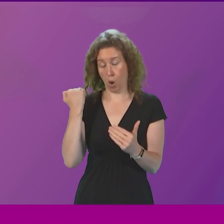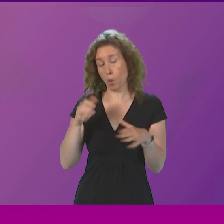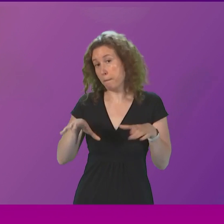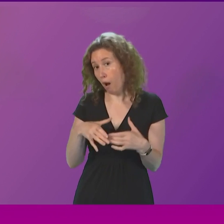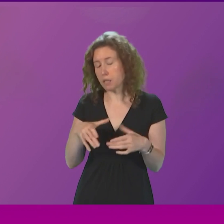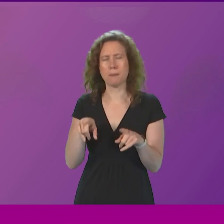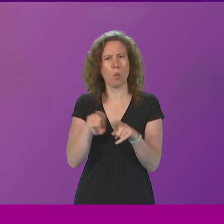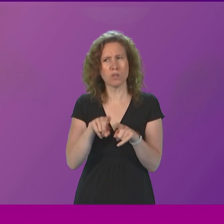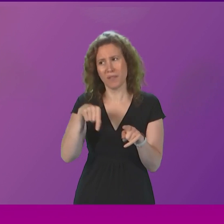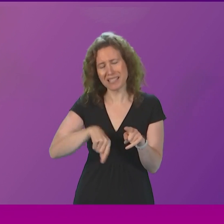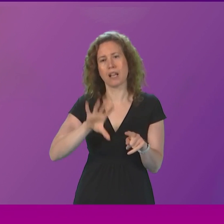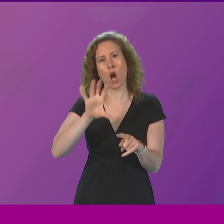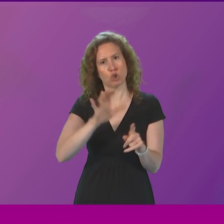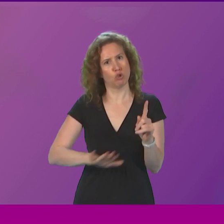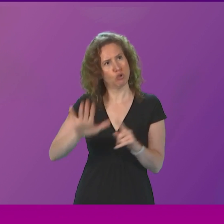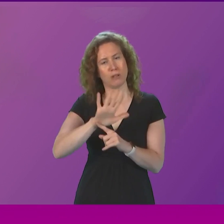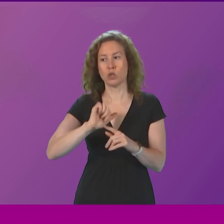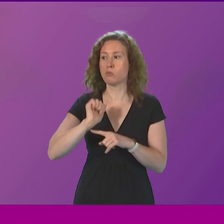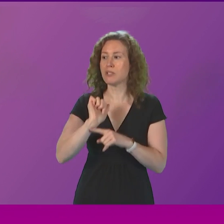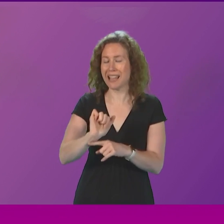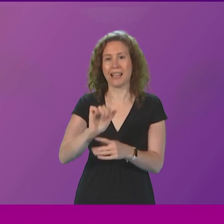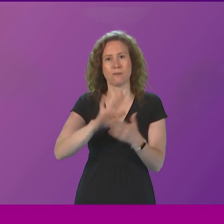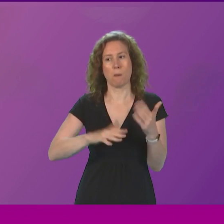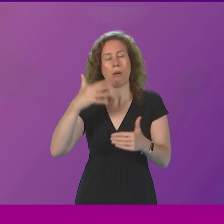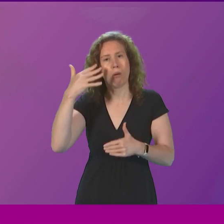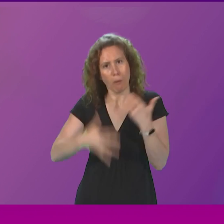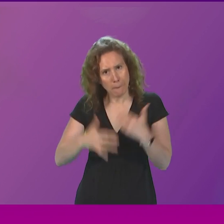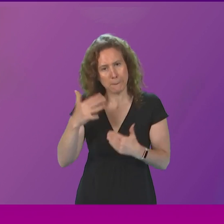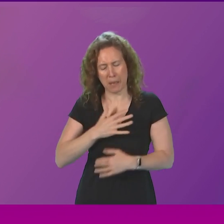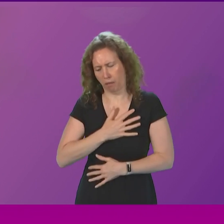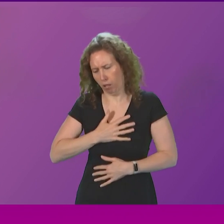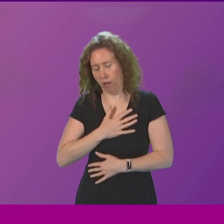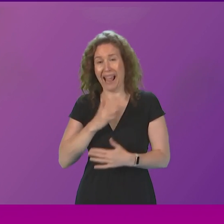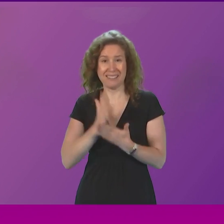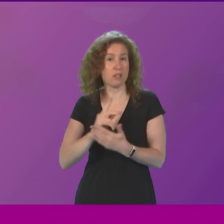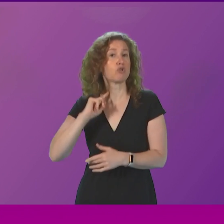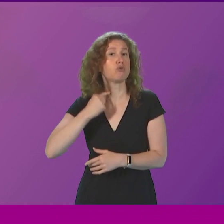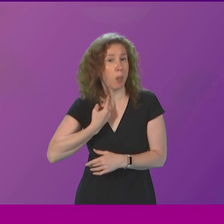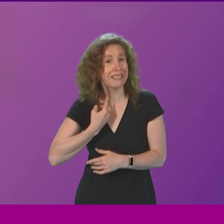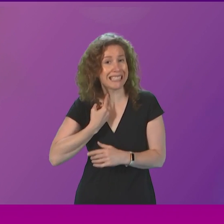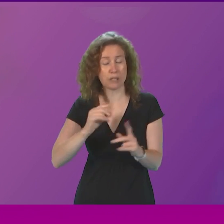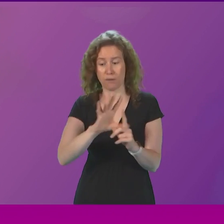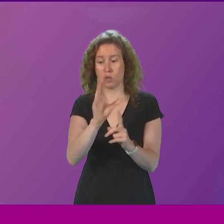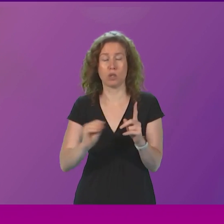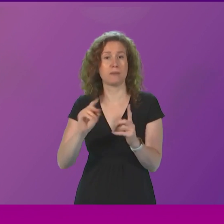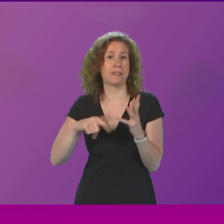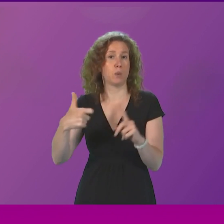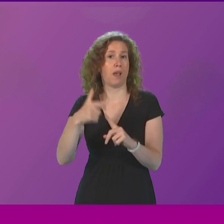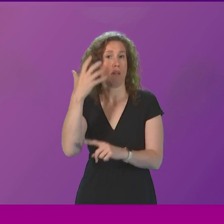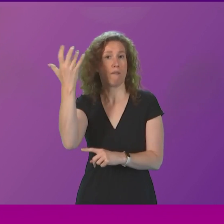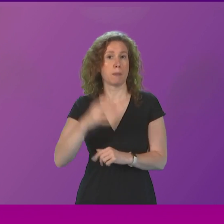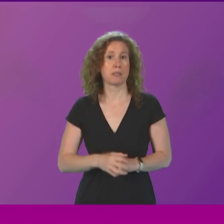but in terms of this country and protecting it from the harm and the misery and, frankly, the cruelty of Conservative UK